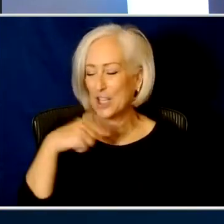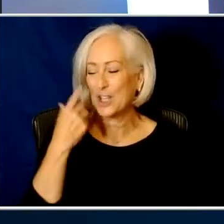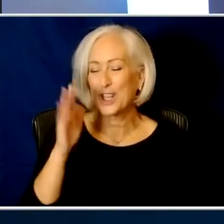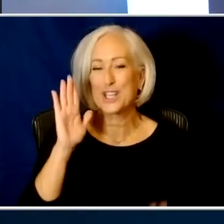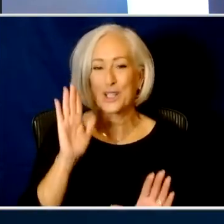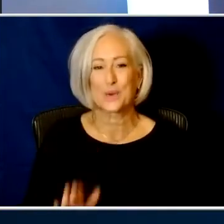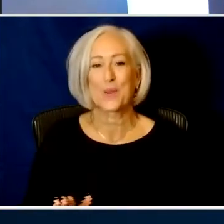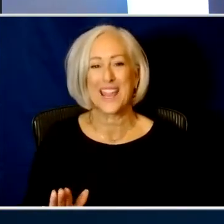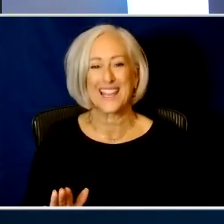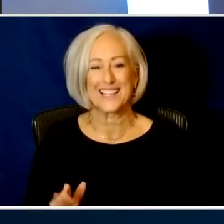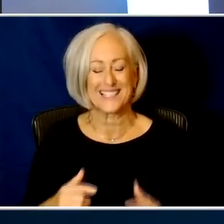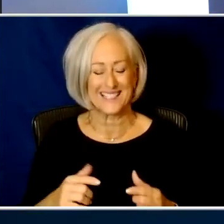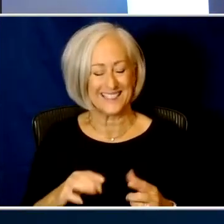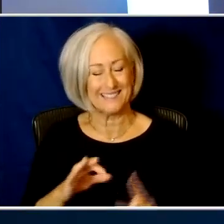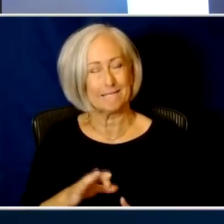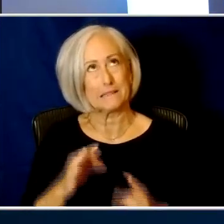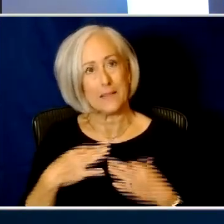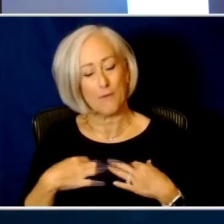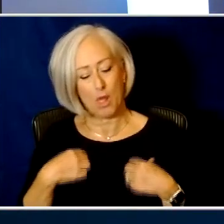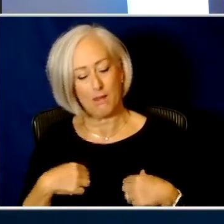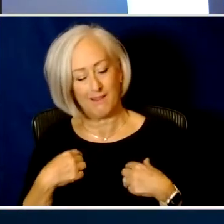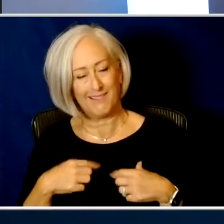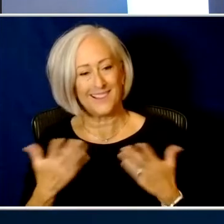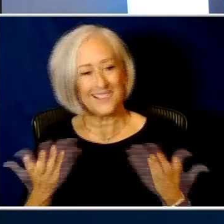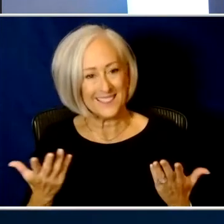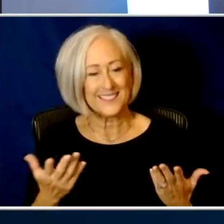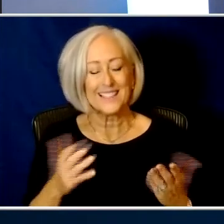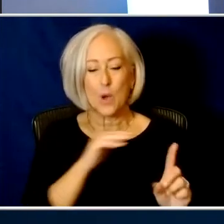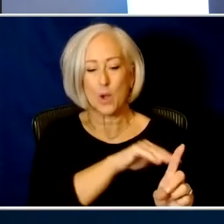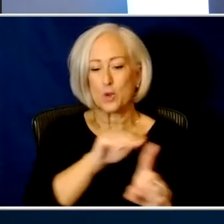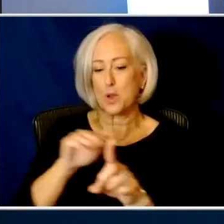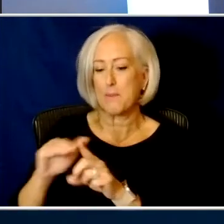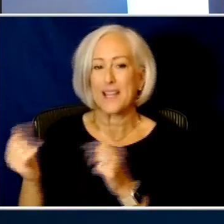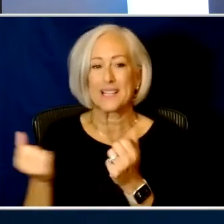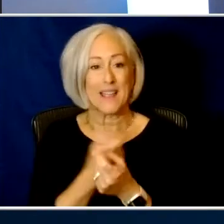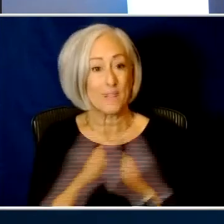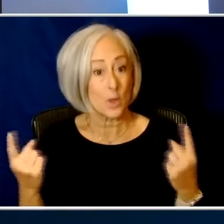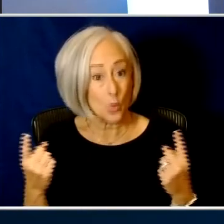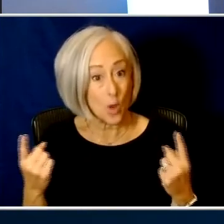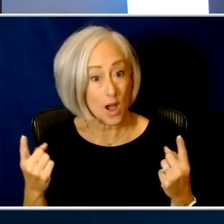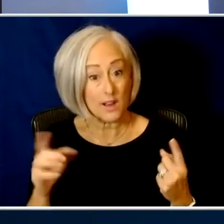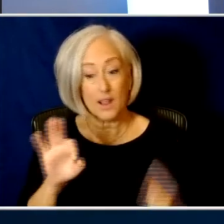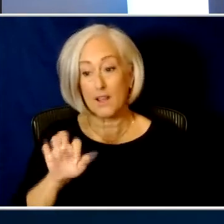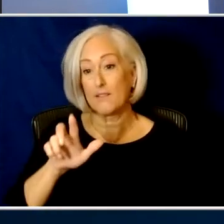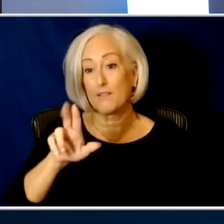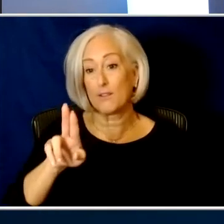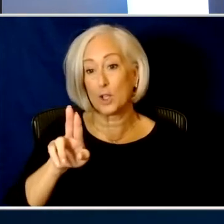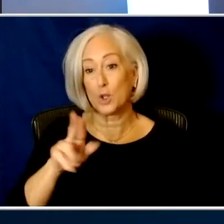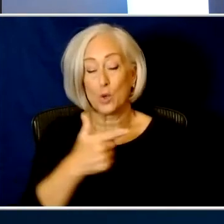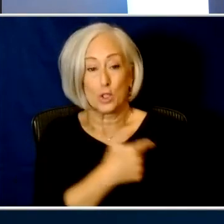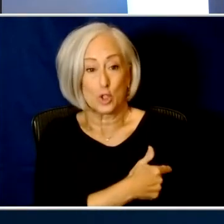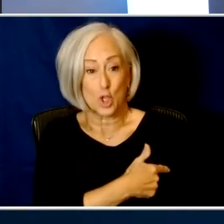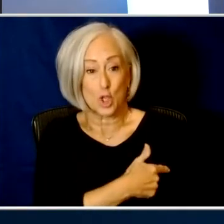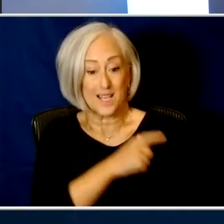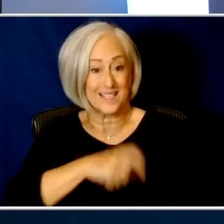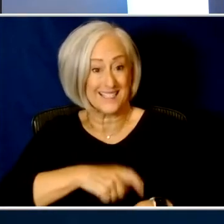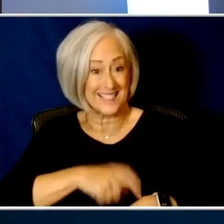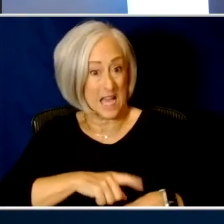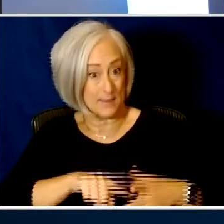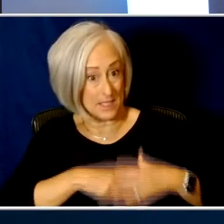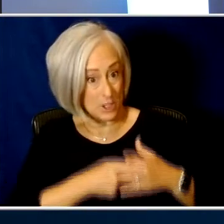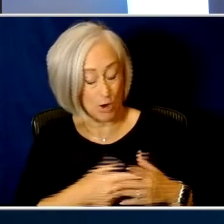happen. Faith, hope, because we believe there are new therapies are coming. Just look at CF. Oh my gosh, it's such a remarkable thing to sit and tell someone